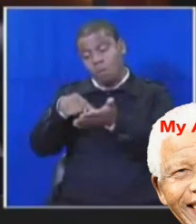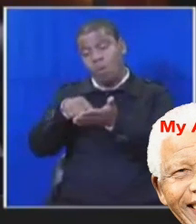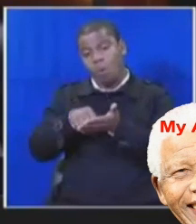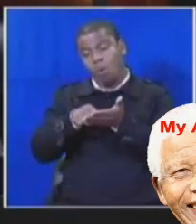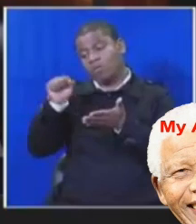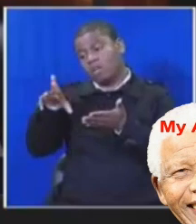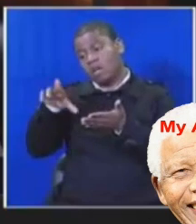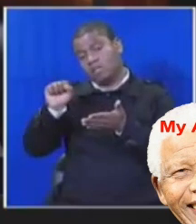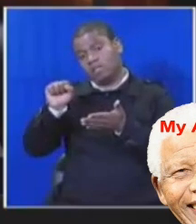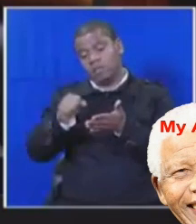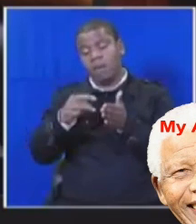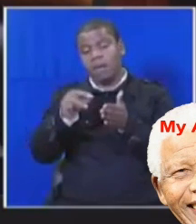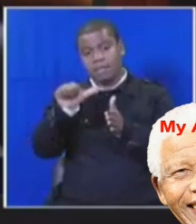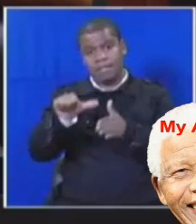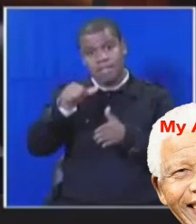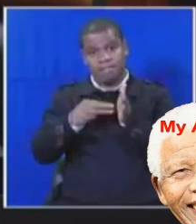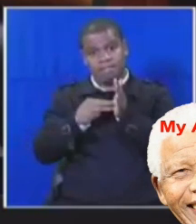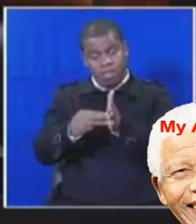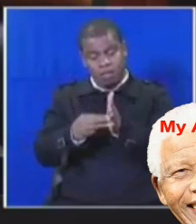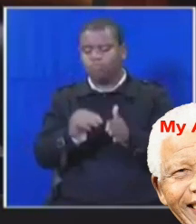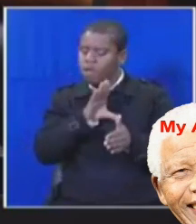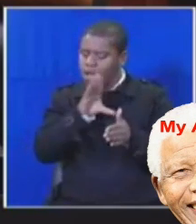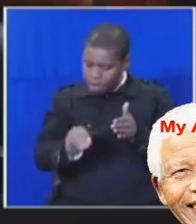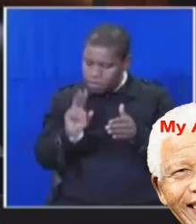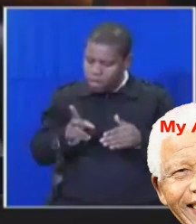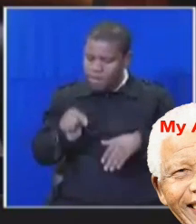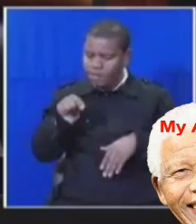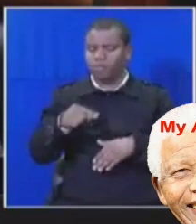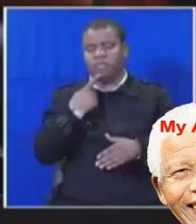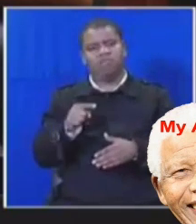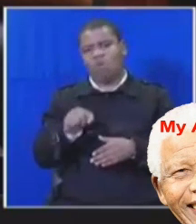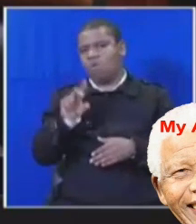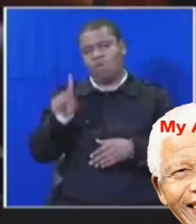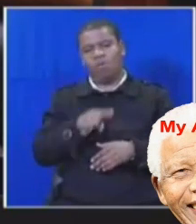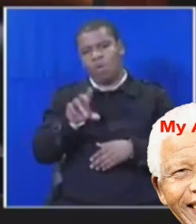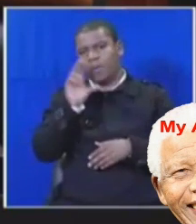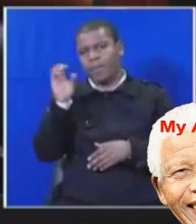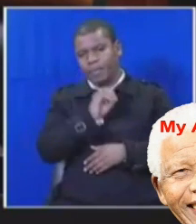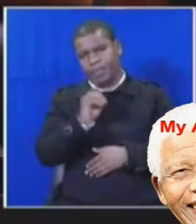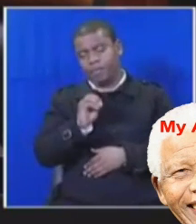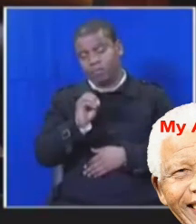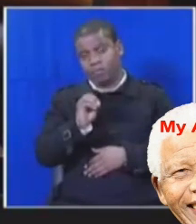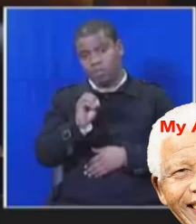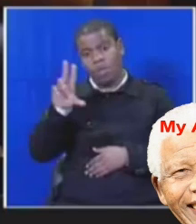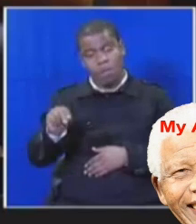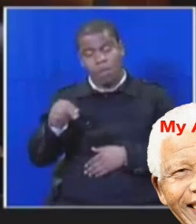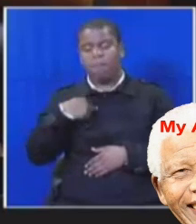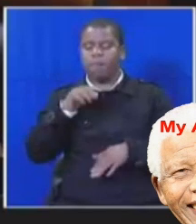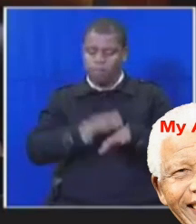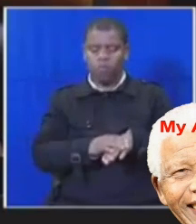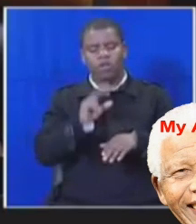have asked that that matter is not correct, so it's a matter under dispute which will follow up as the table, and I've said